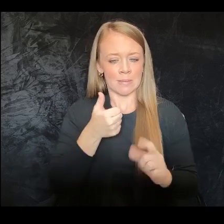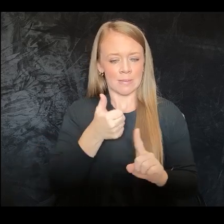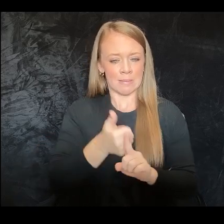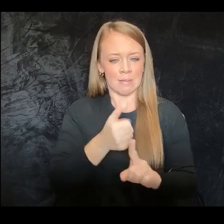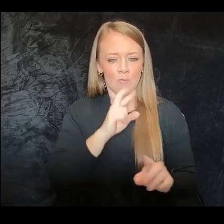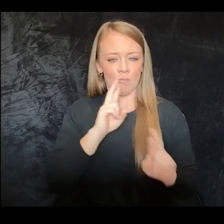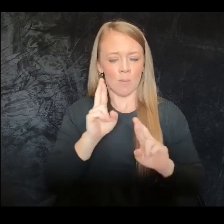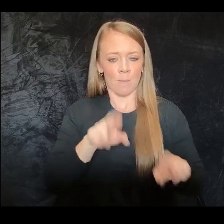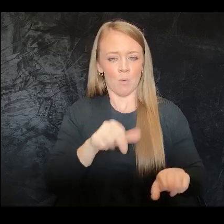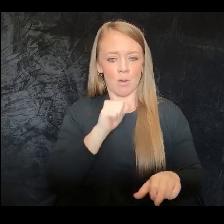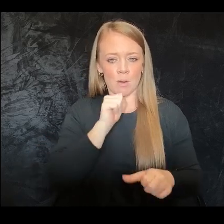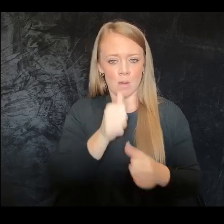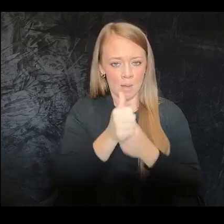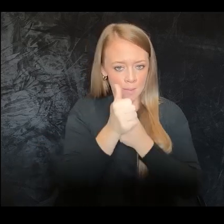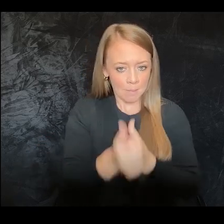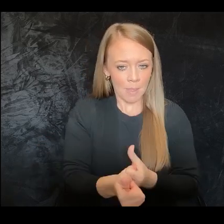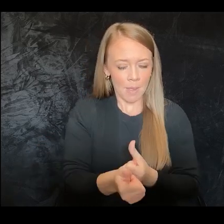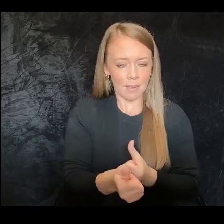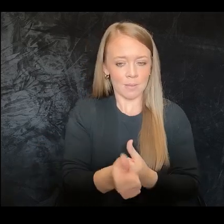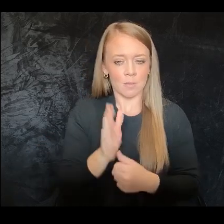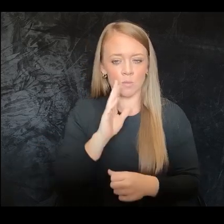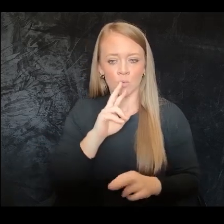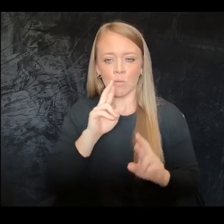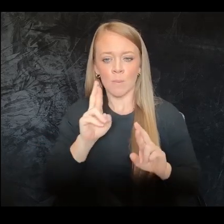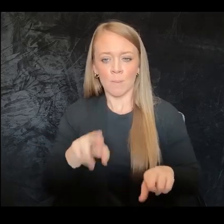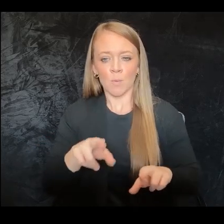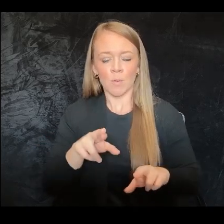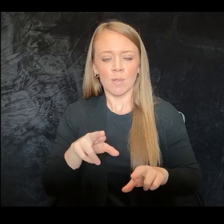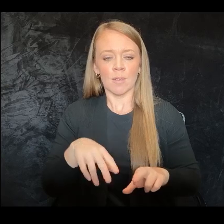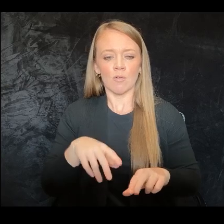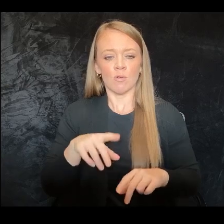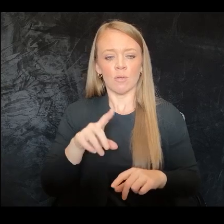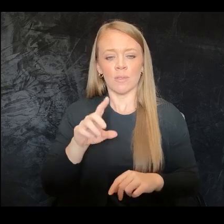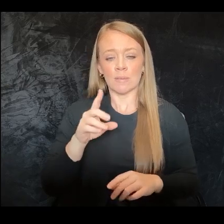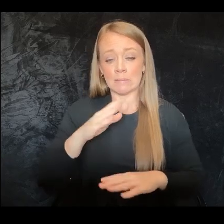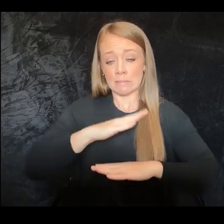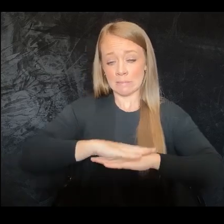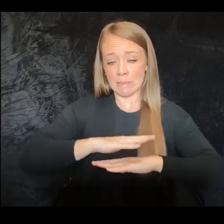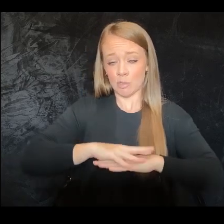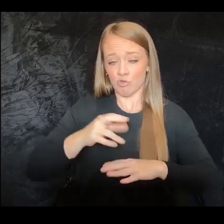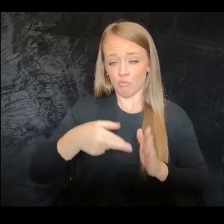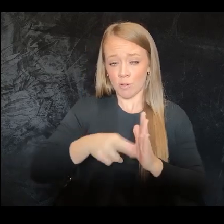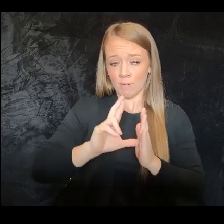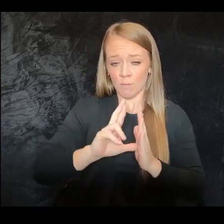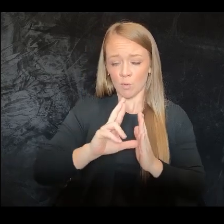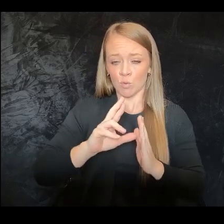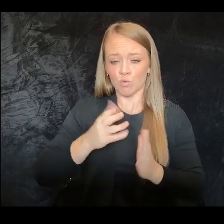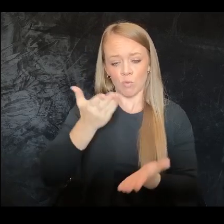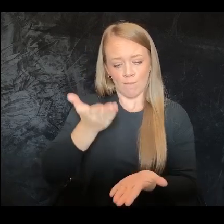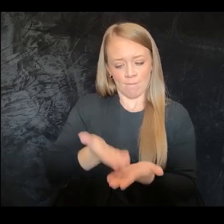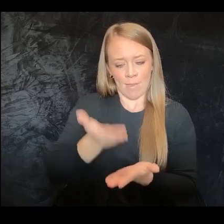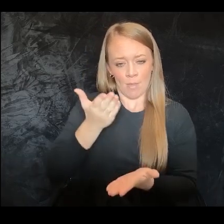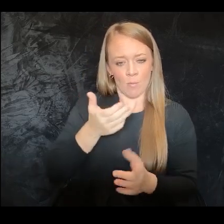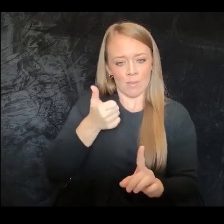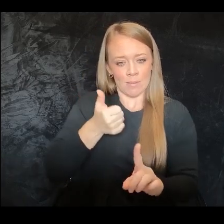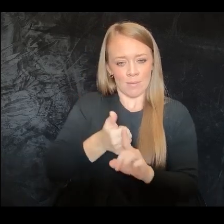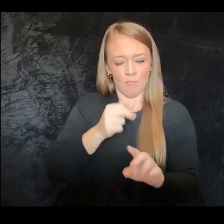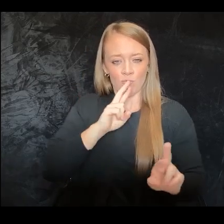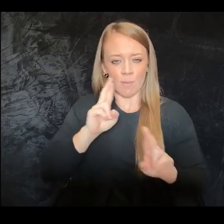noncompliance and performs random desk reviews to validate self-reported compliance.